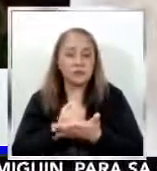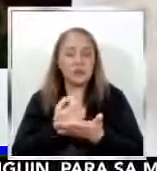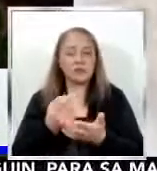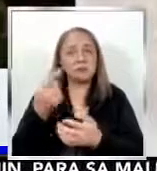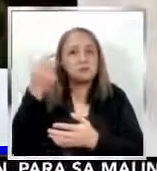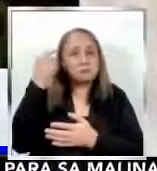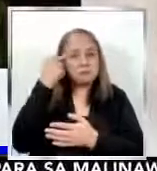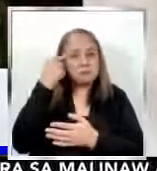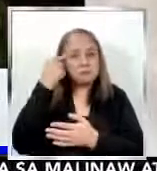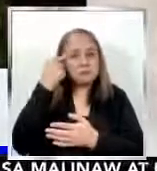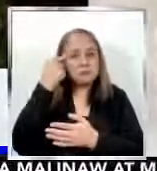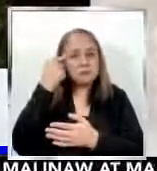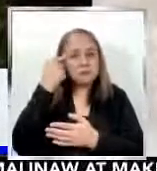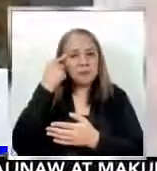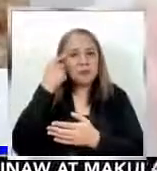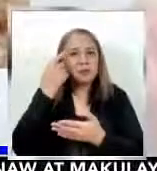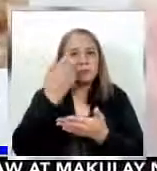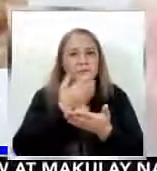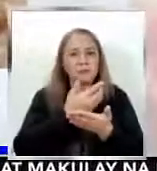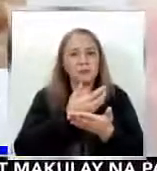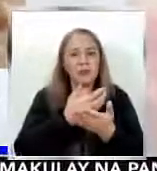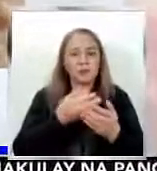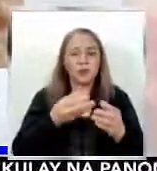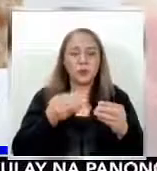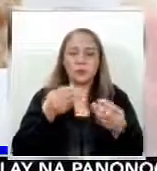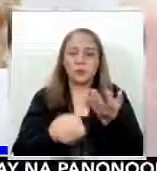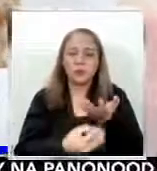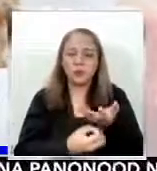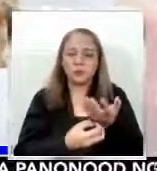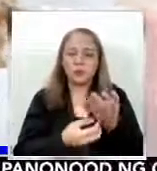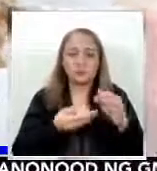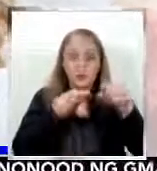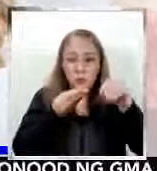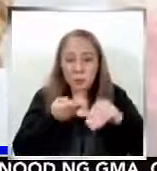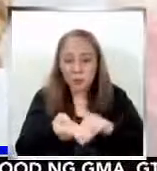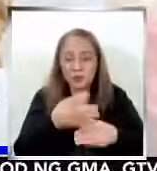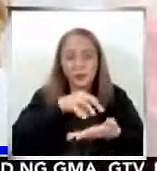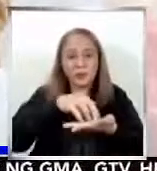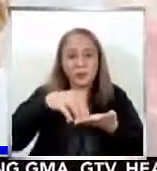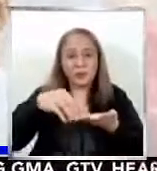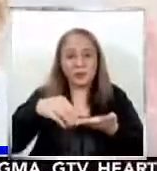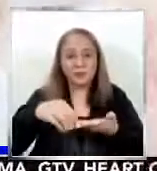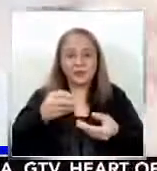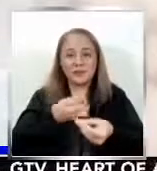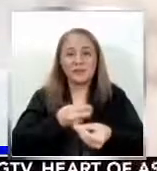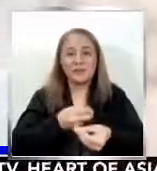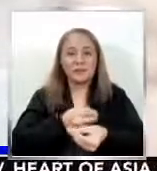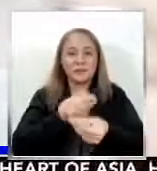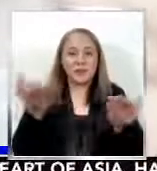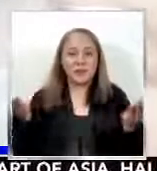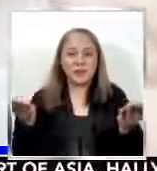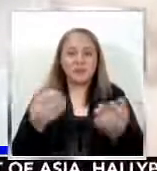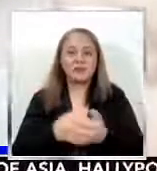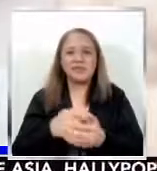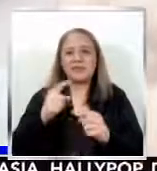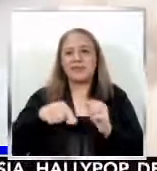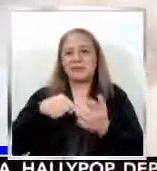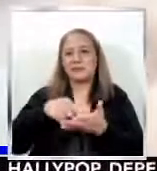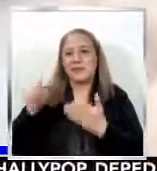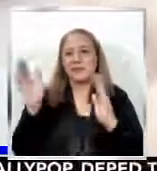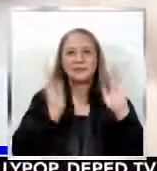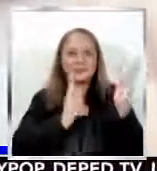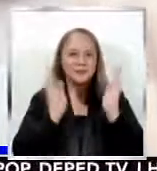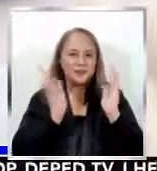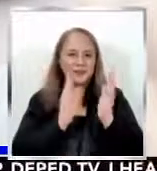mga binake na cookies ng kanyang ina na si Mama Lourdes ang ibigay sa mga di nila mabayarang mga serbisyo